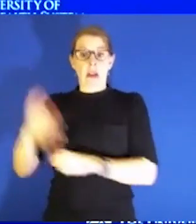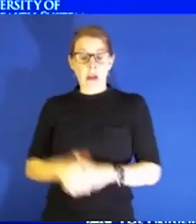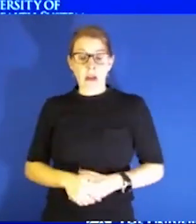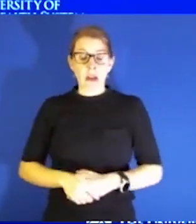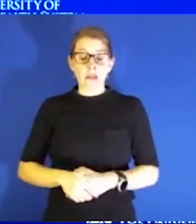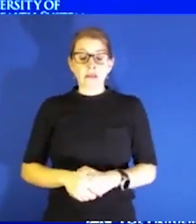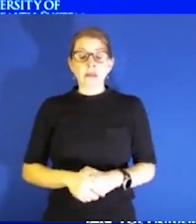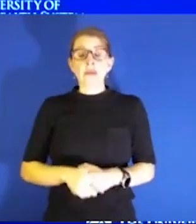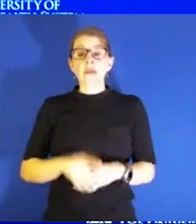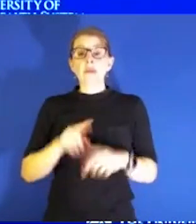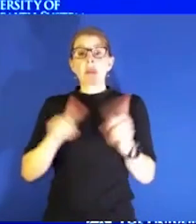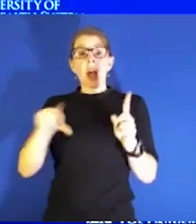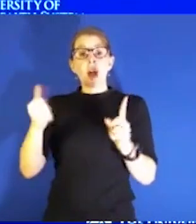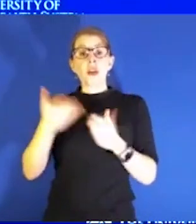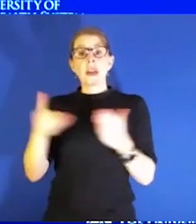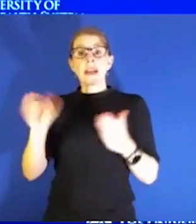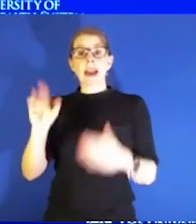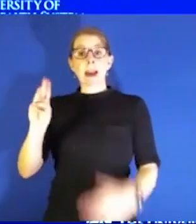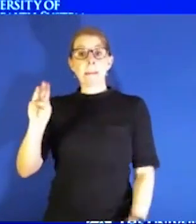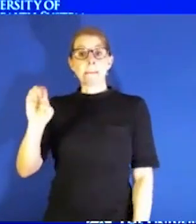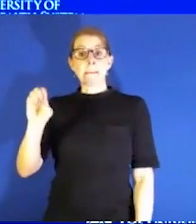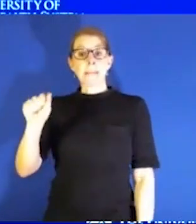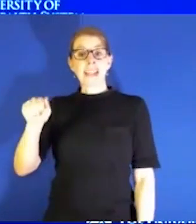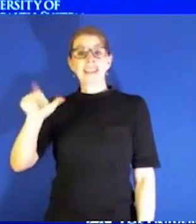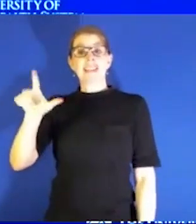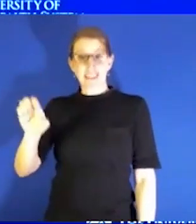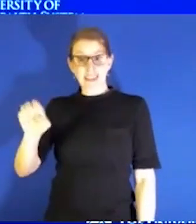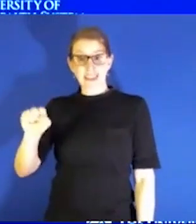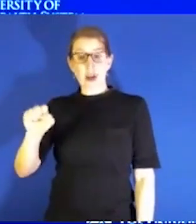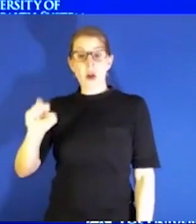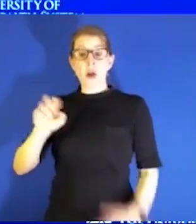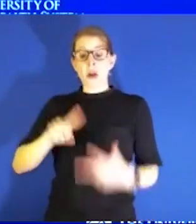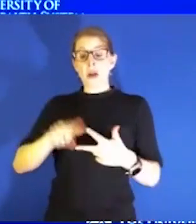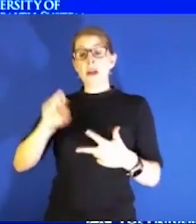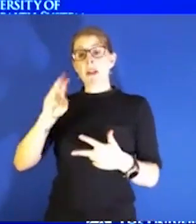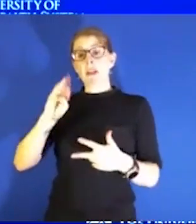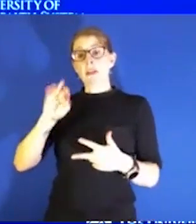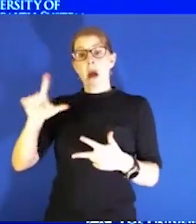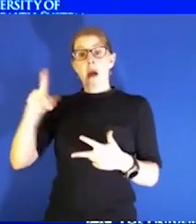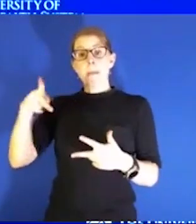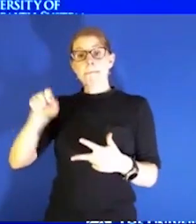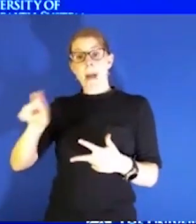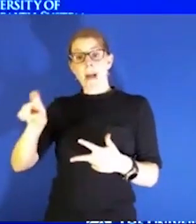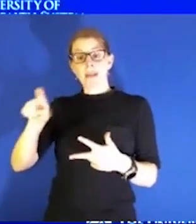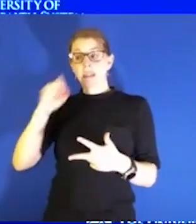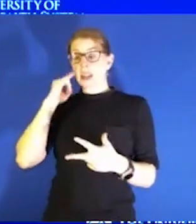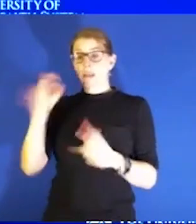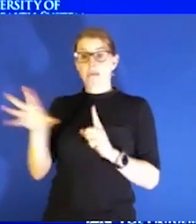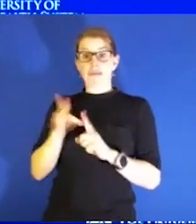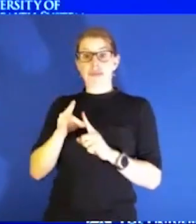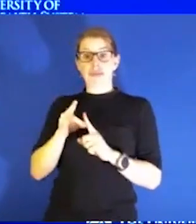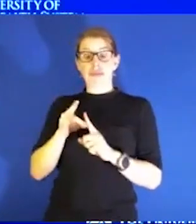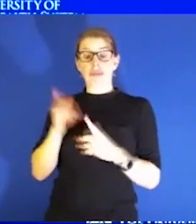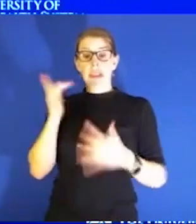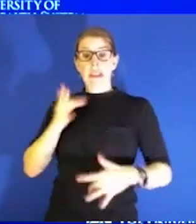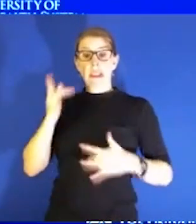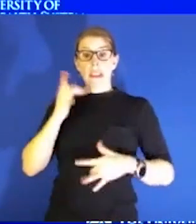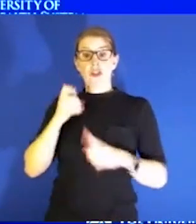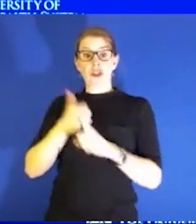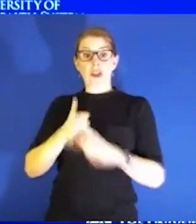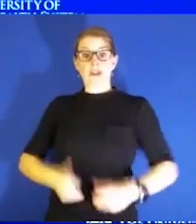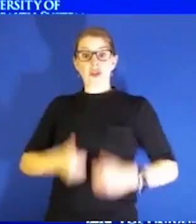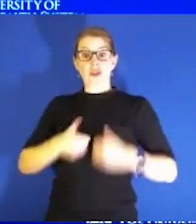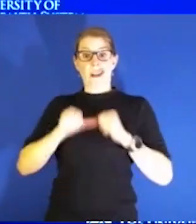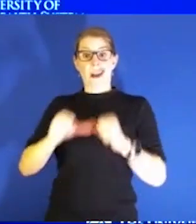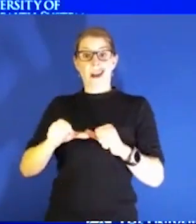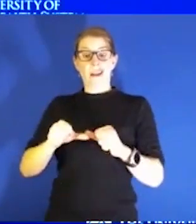for instance, like measles or smallpox, if you were around then, if you got that disease and you survived, then you would be